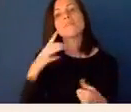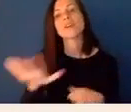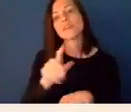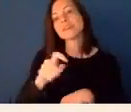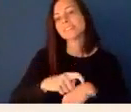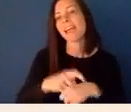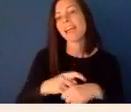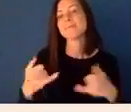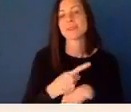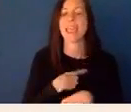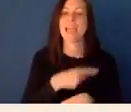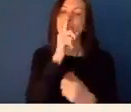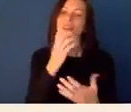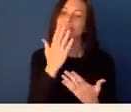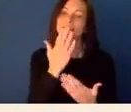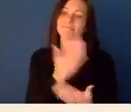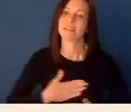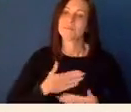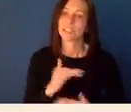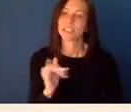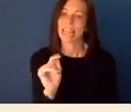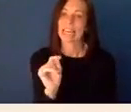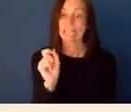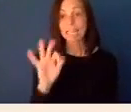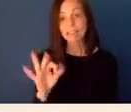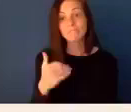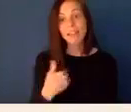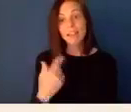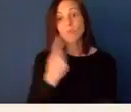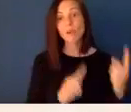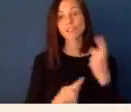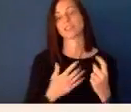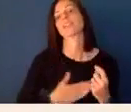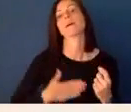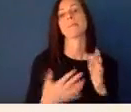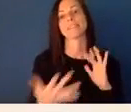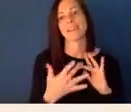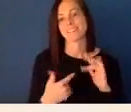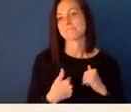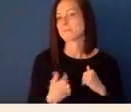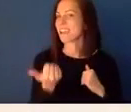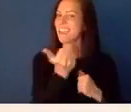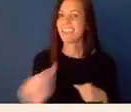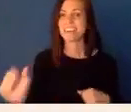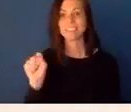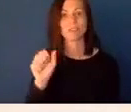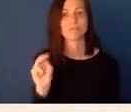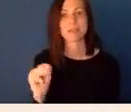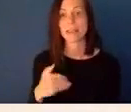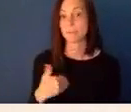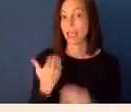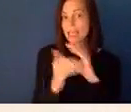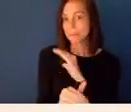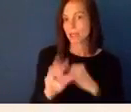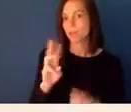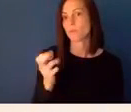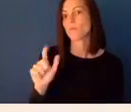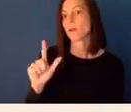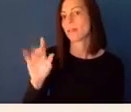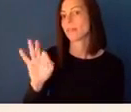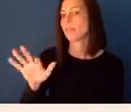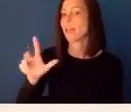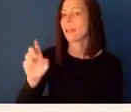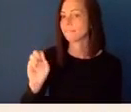really appreciate it. If you have questions, please, again, reach out to me on any social media. My email is